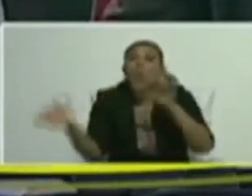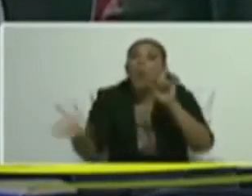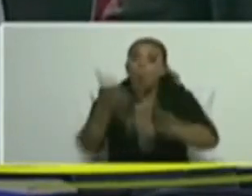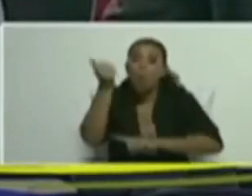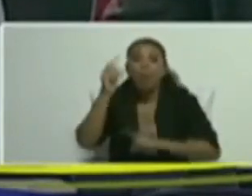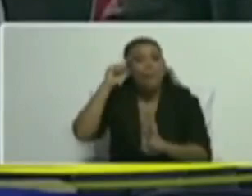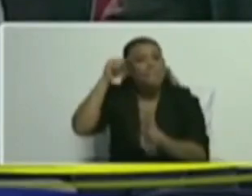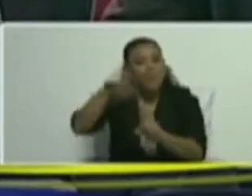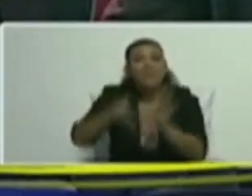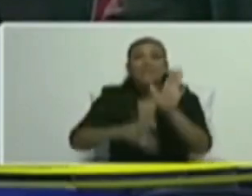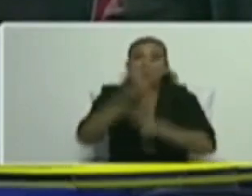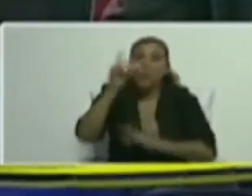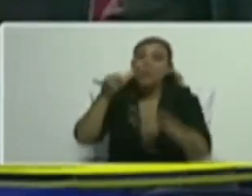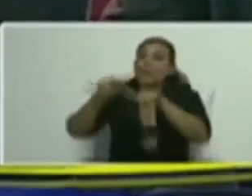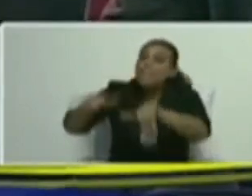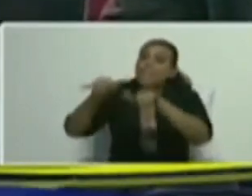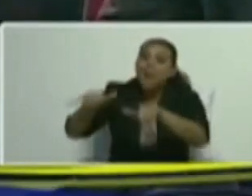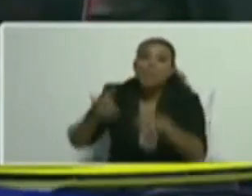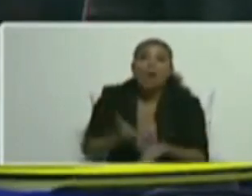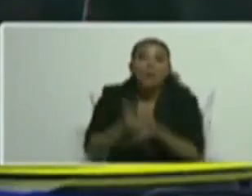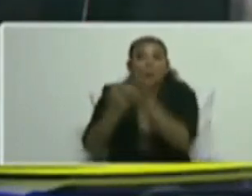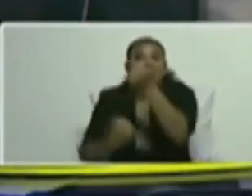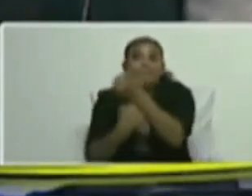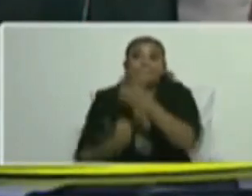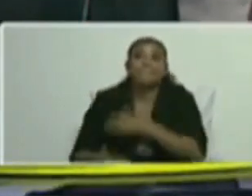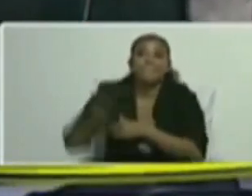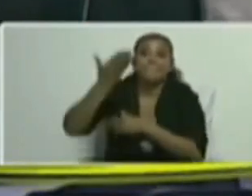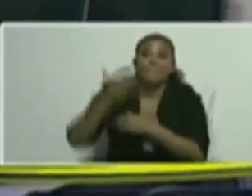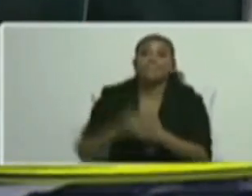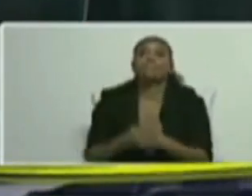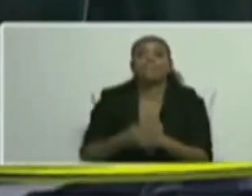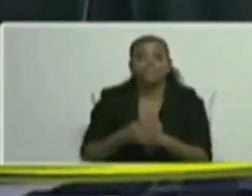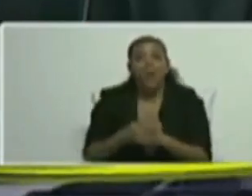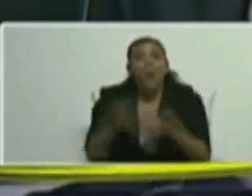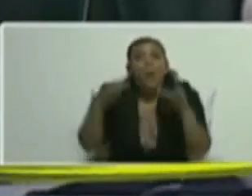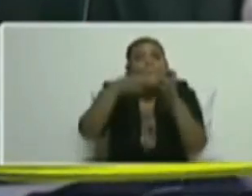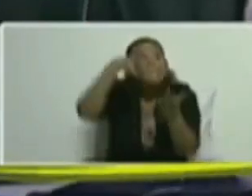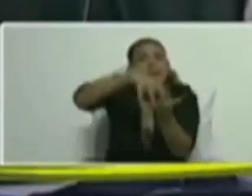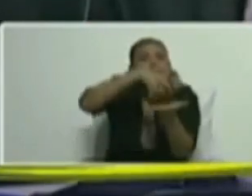state to achieve the goals of sustainable development.